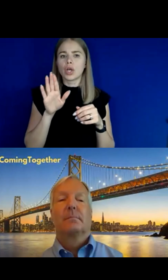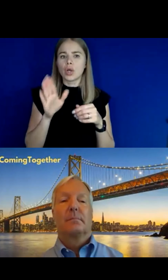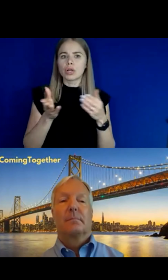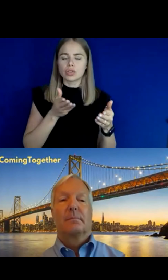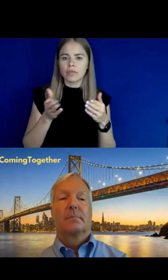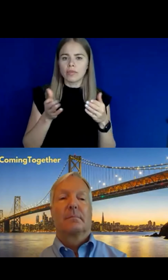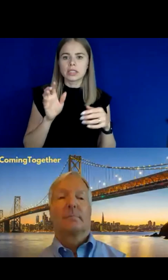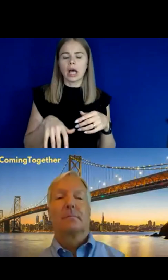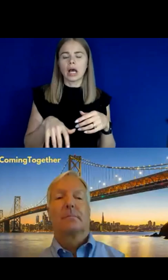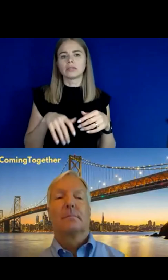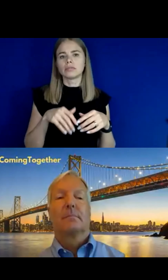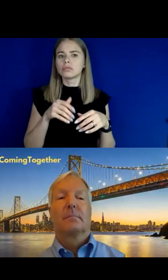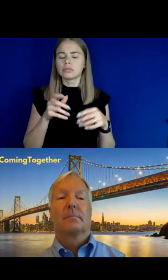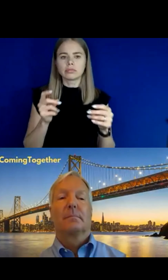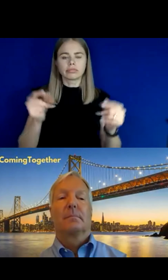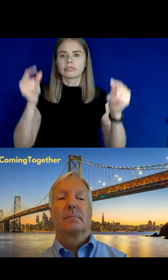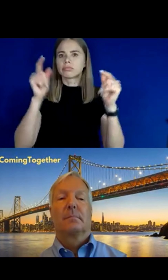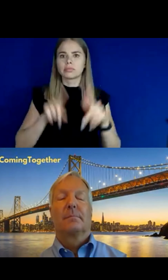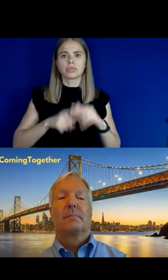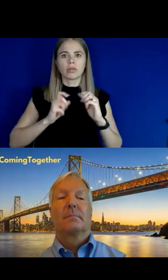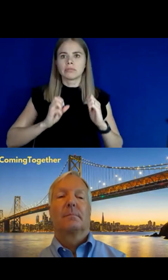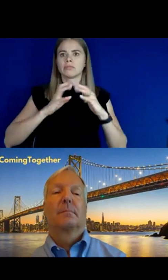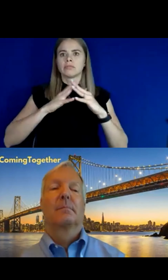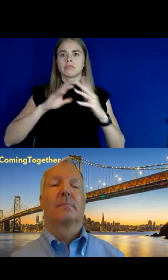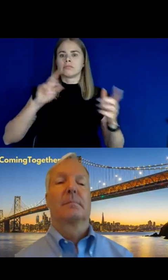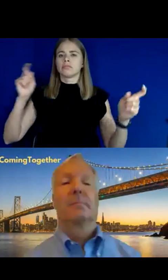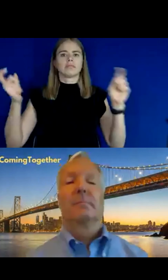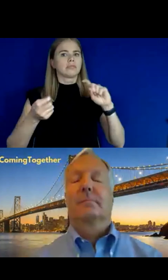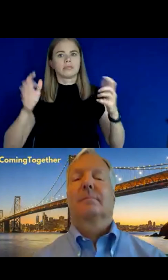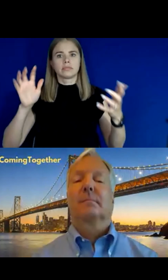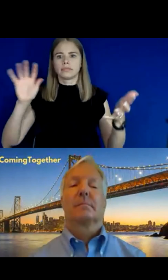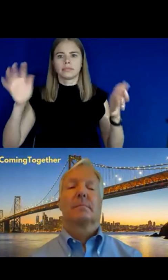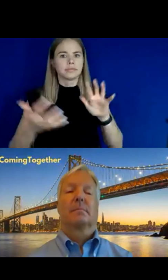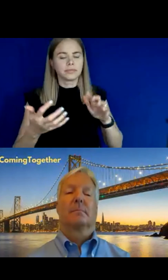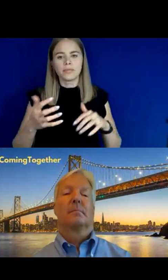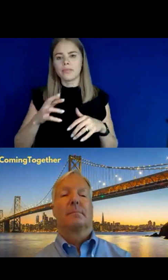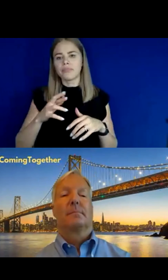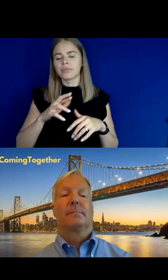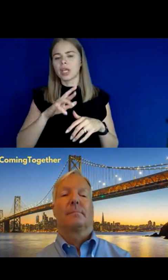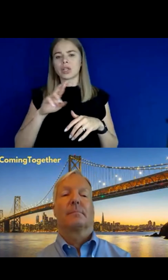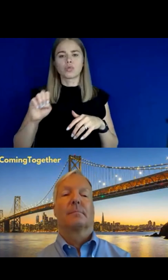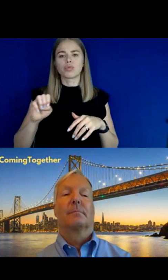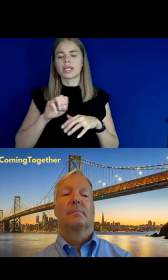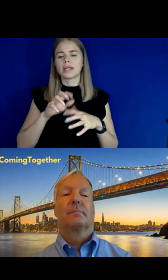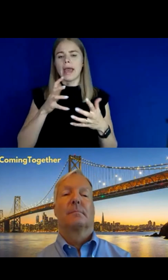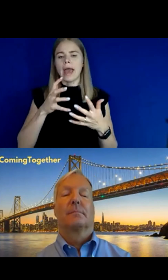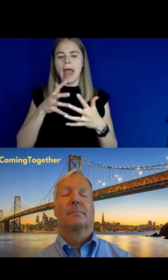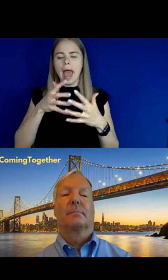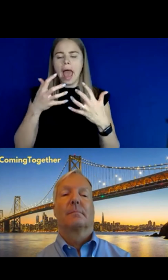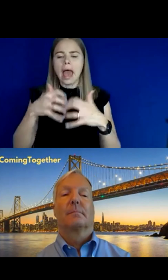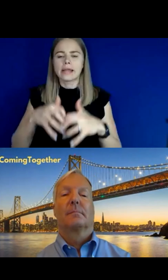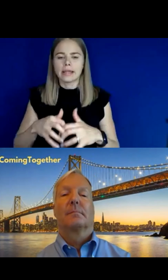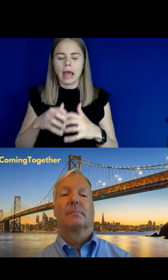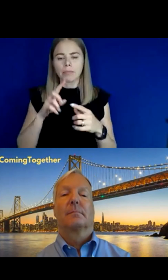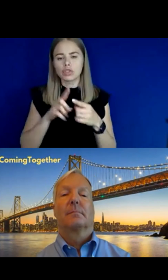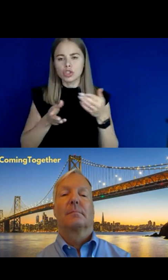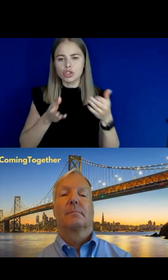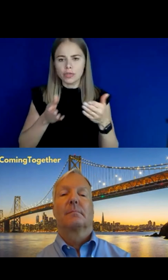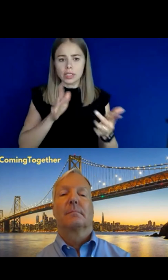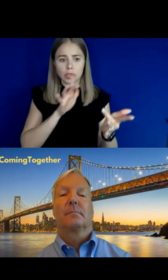head overnight and really readapt the services that were needed as you reached out to not only